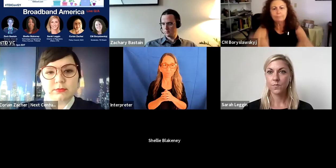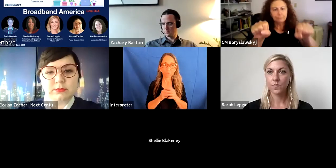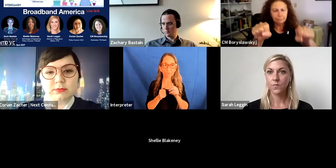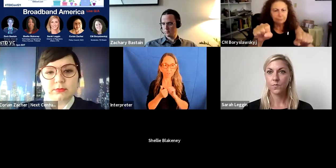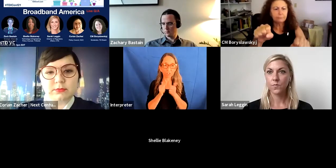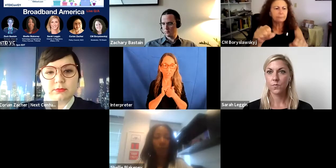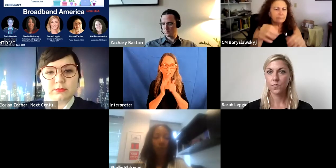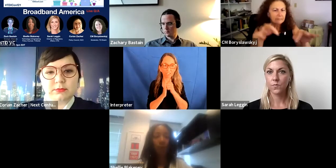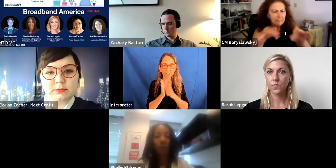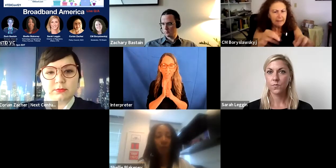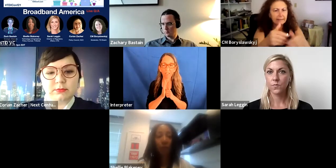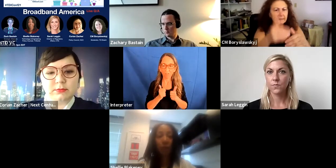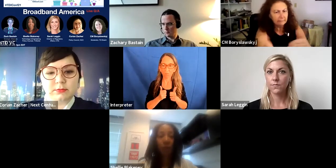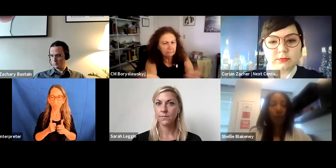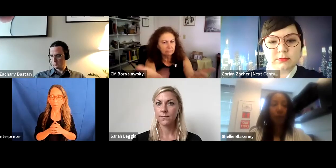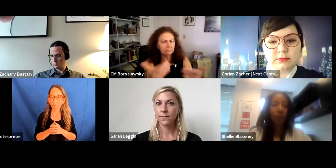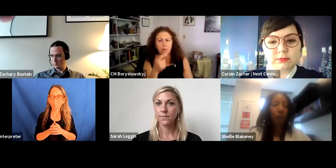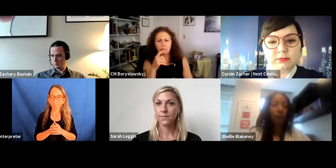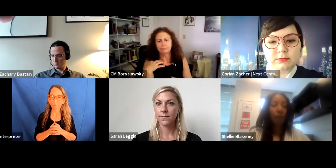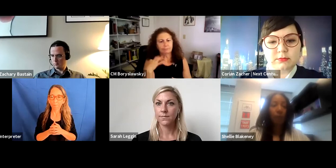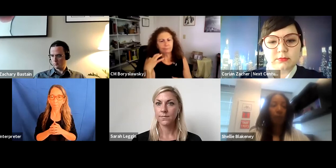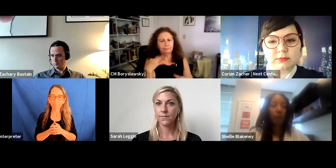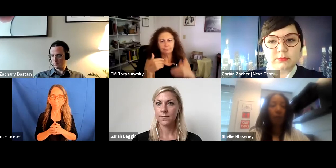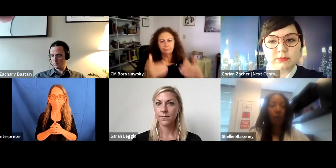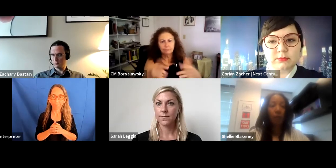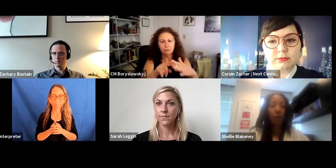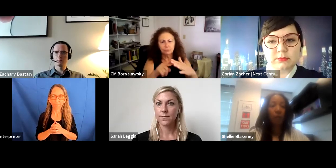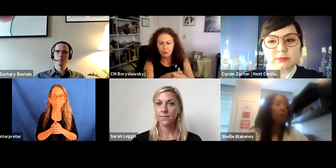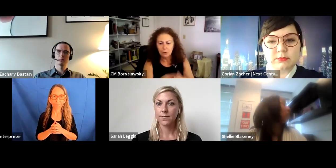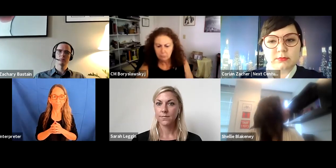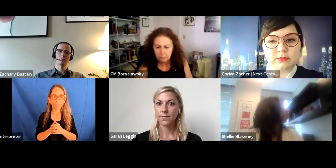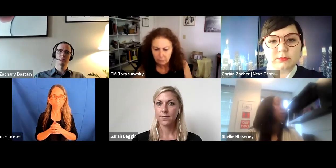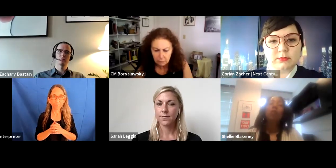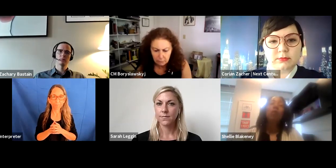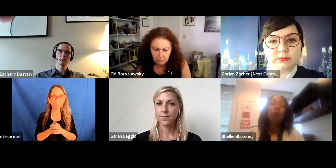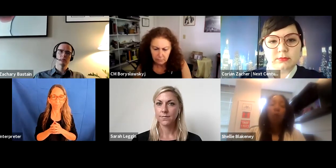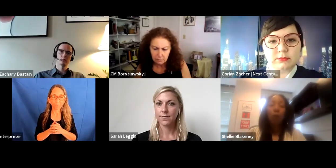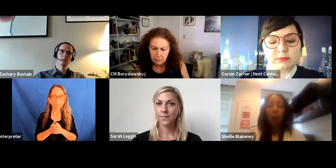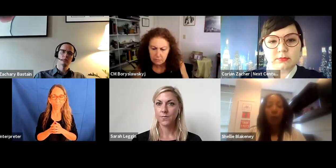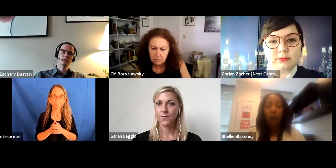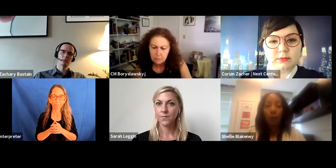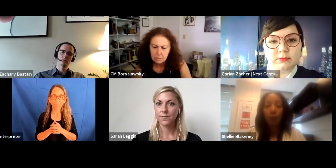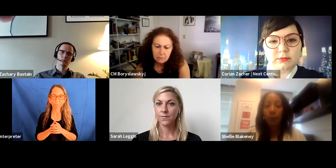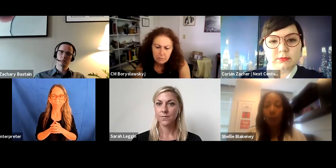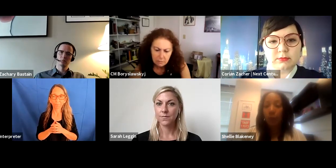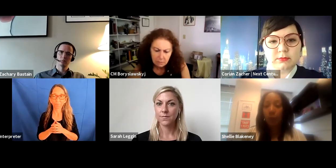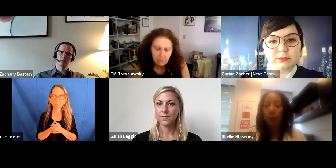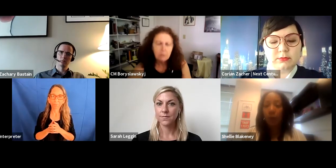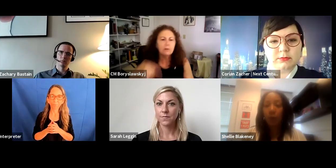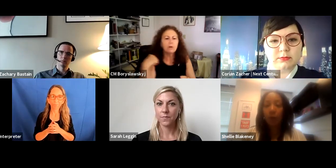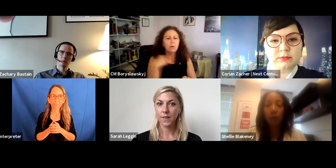change the agenda for today's meeting. So you can go ahead and explain what you wanted to do, and you can go ahead and